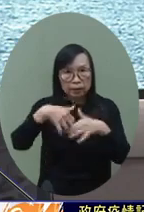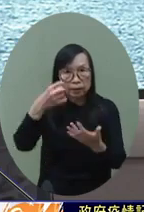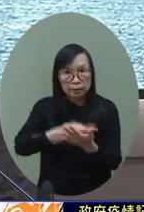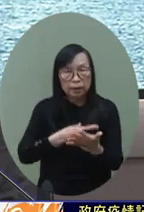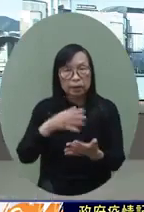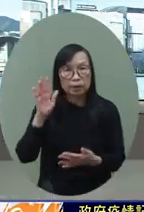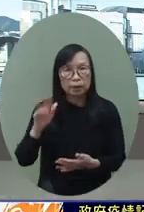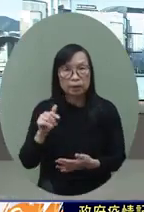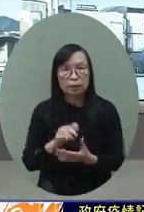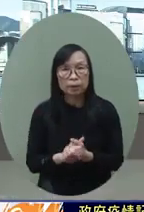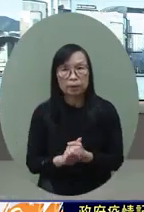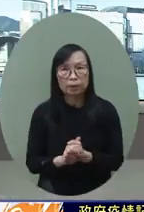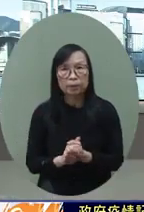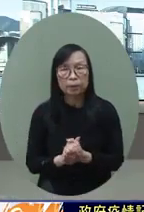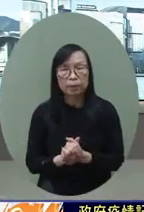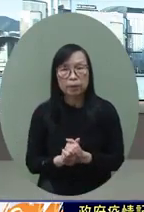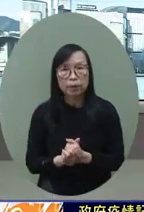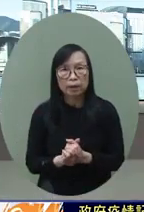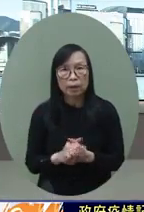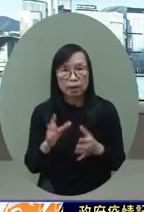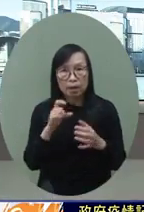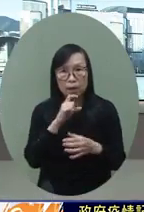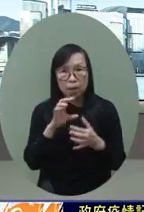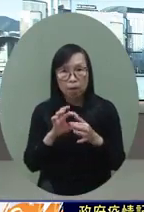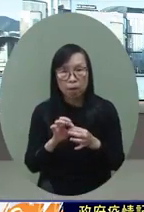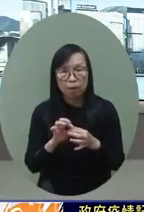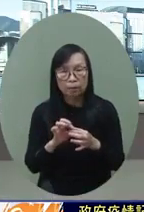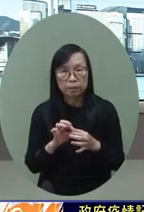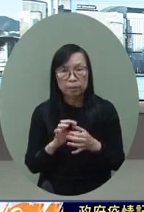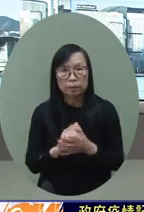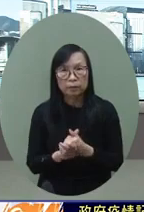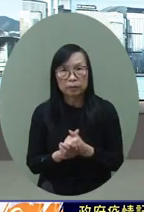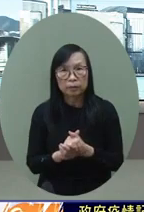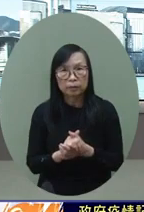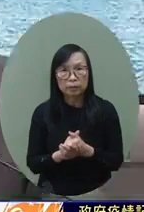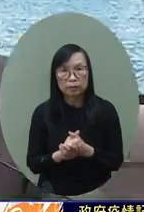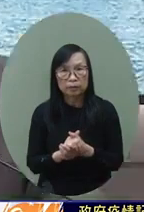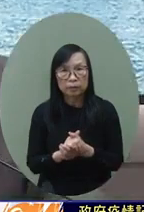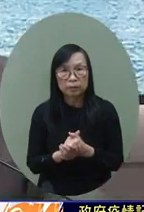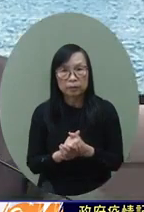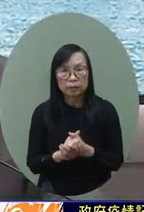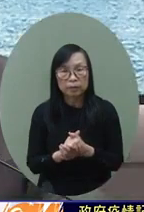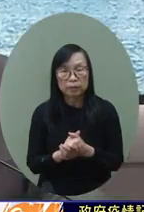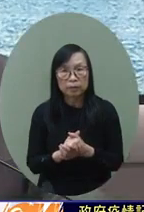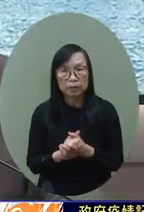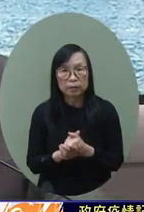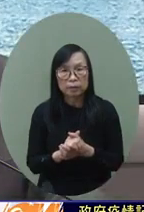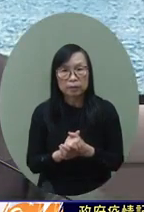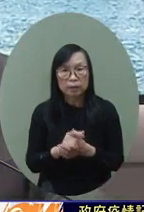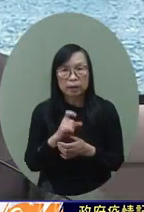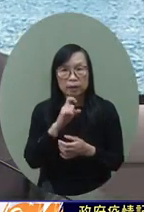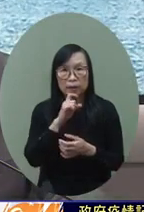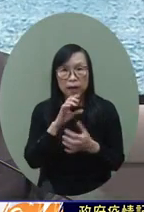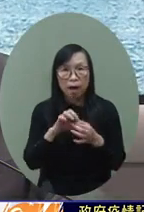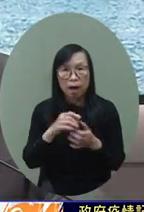Regarding the supporting staff who was tested preliminary positive at the mobile station set up in Princess